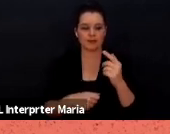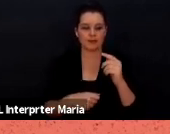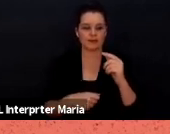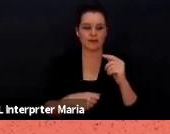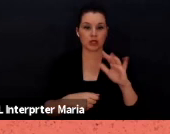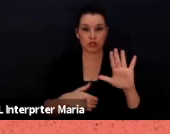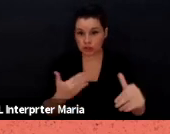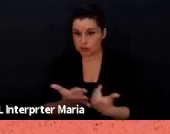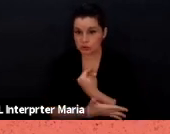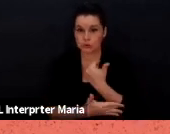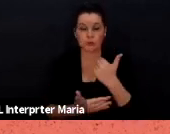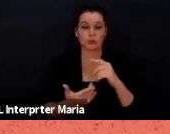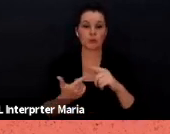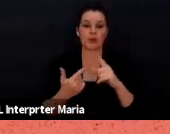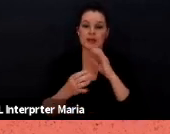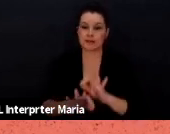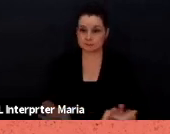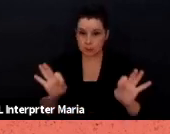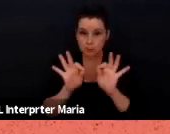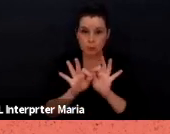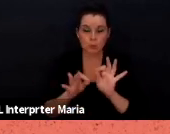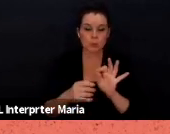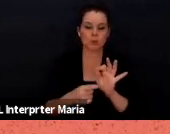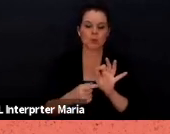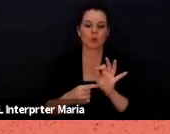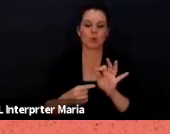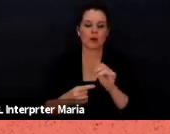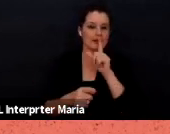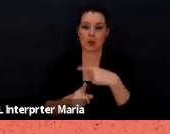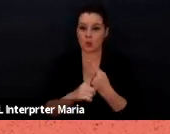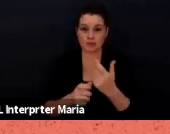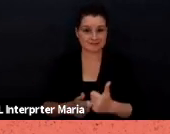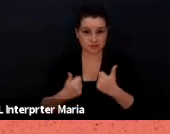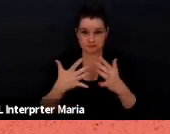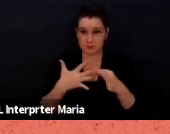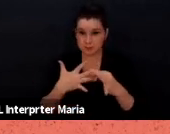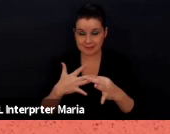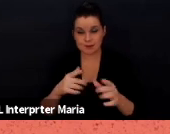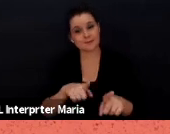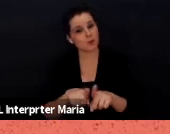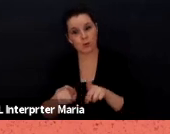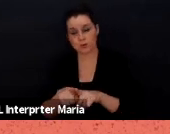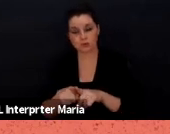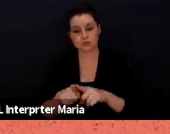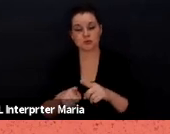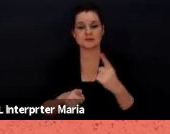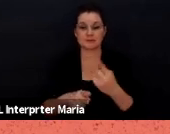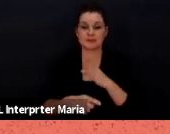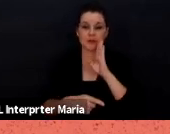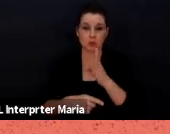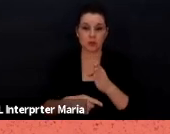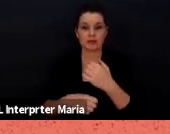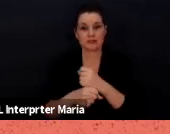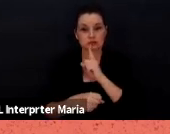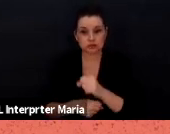new and important, and not only survivor-led, but something that will ensure